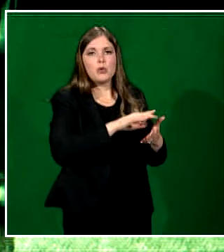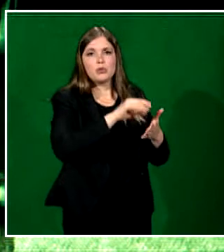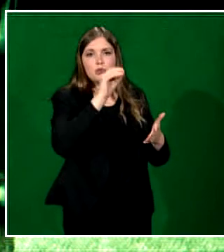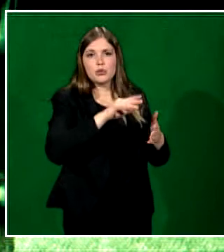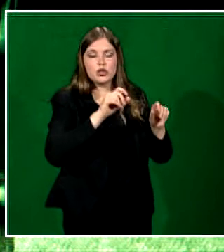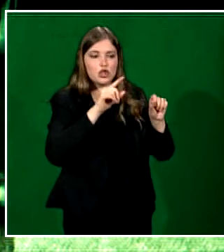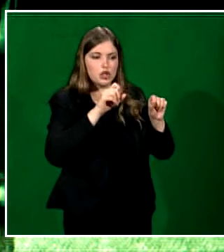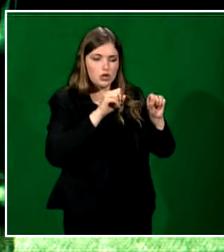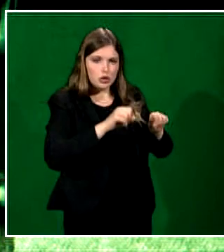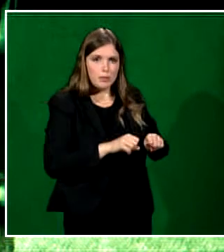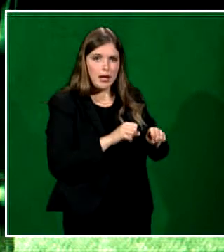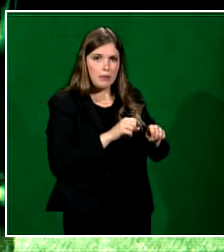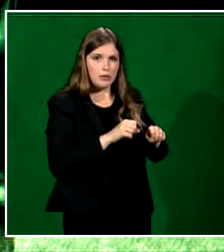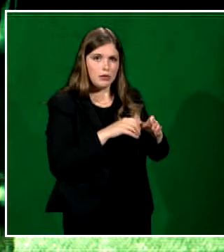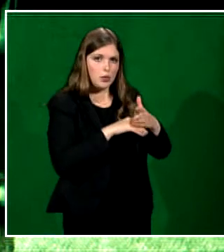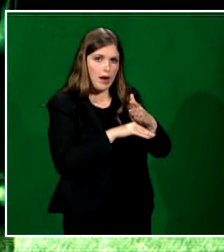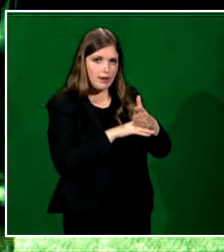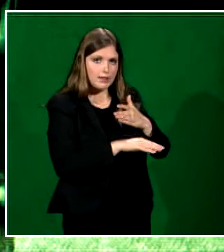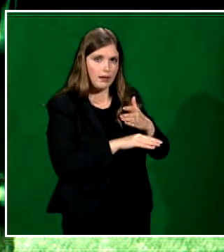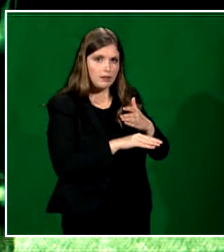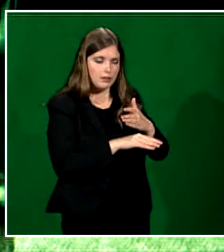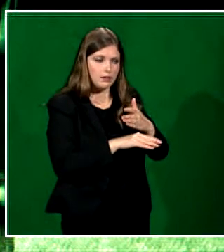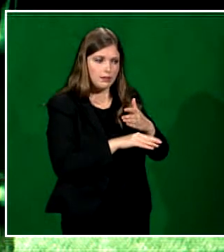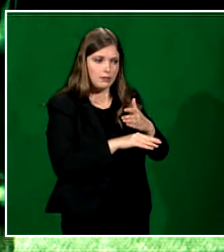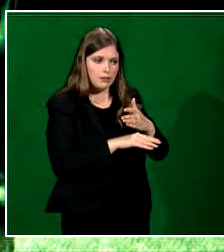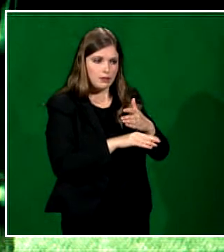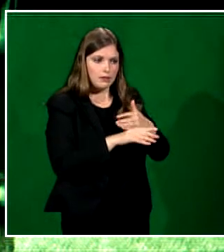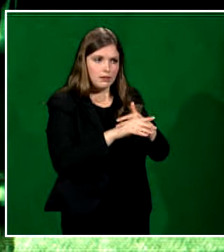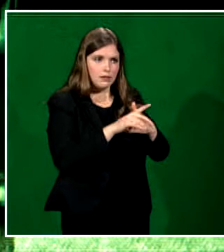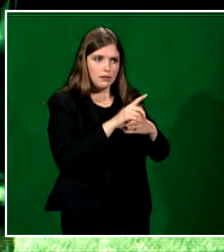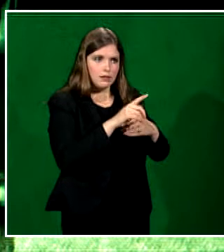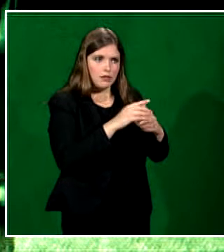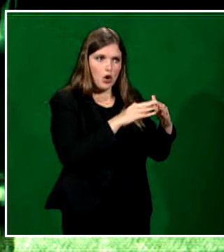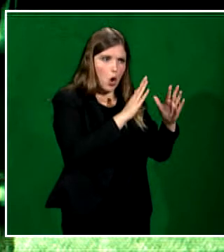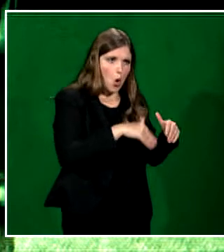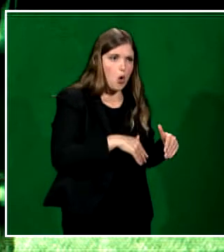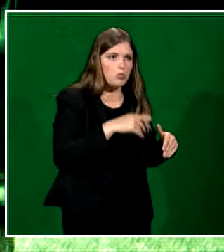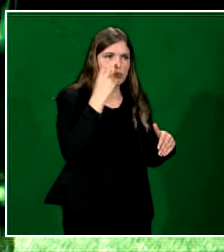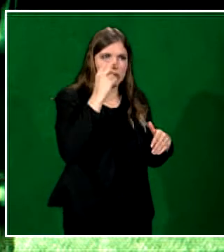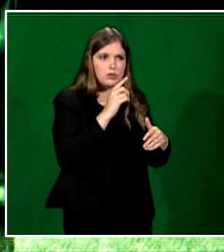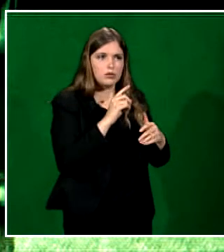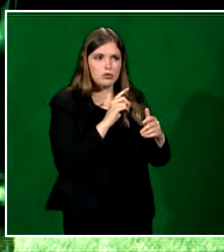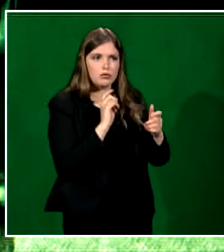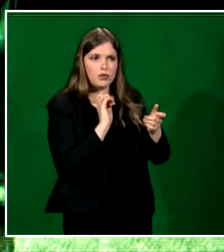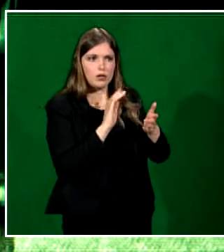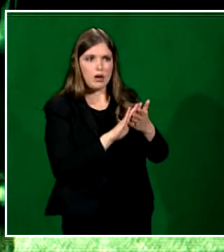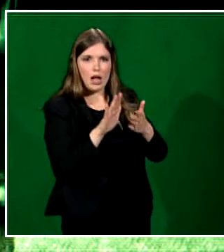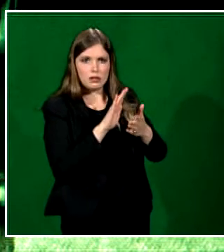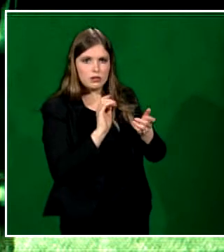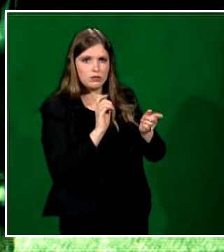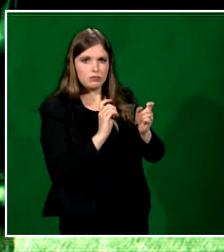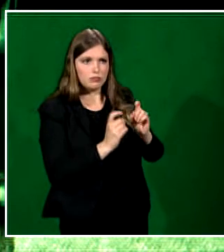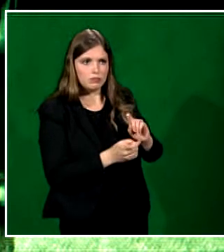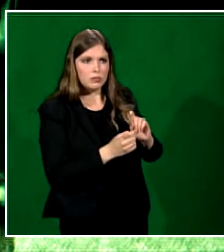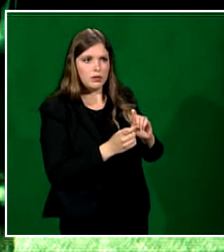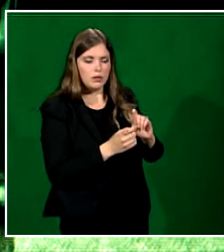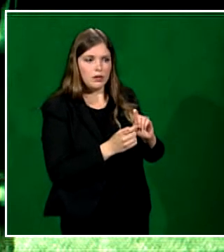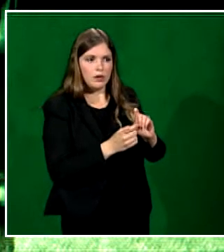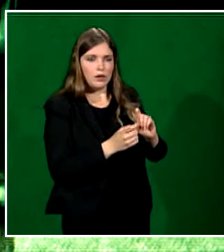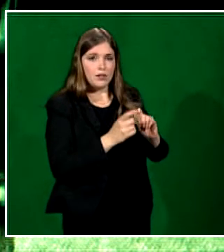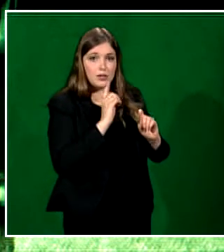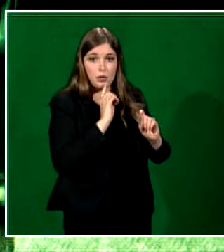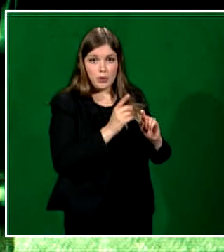at the halls of residences that the bins are for our particular product, given the markings and the labels, such that we